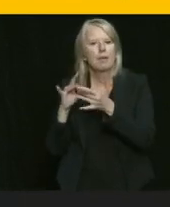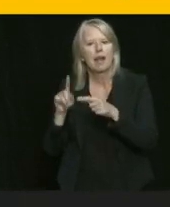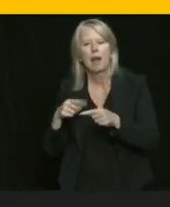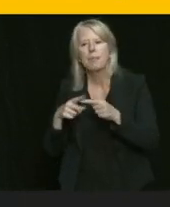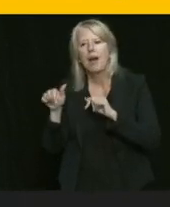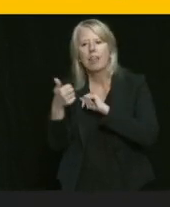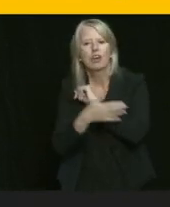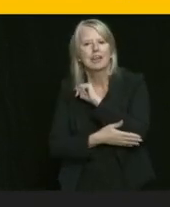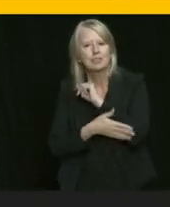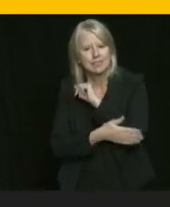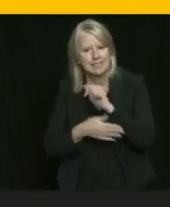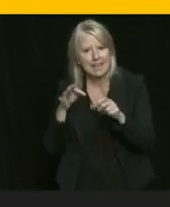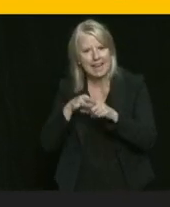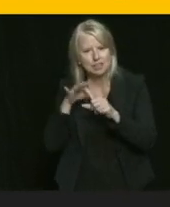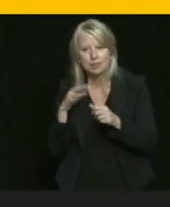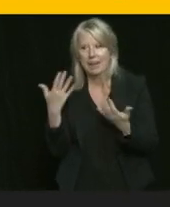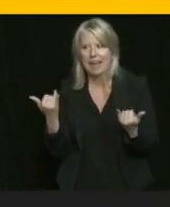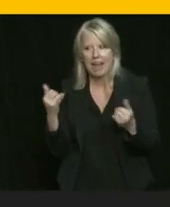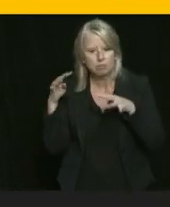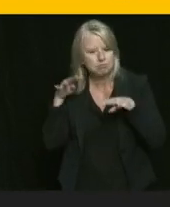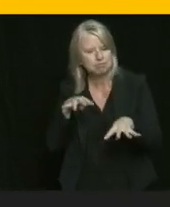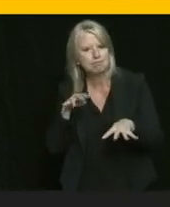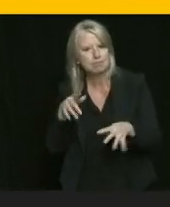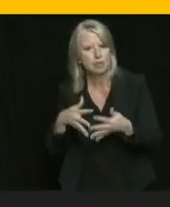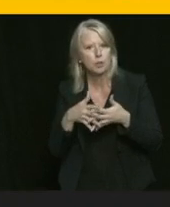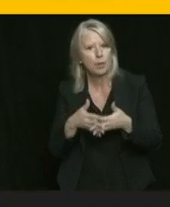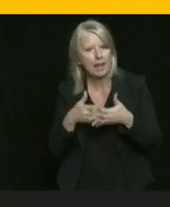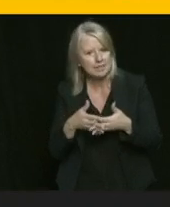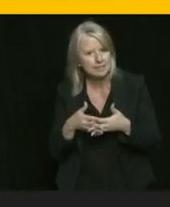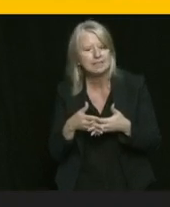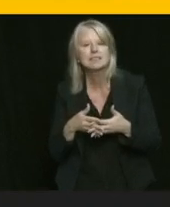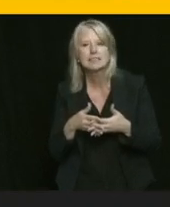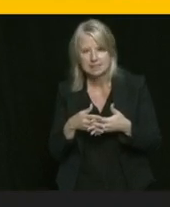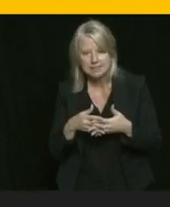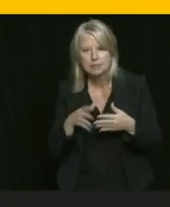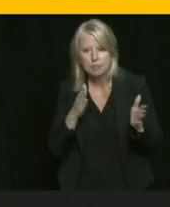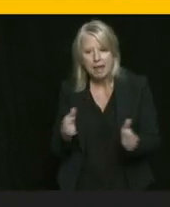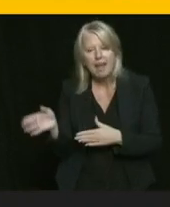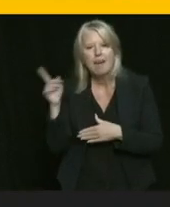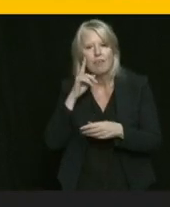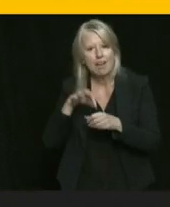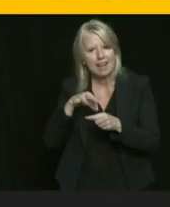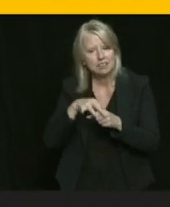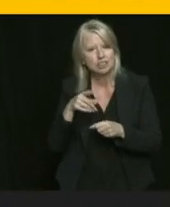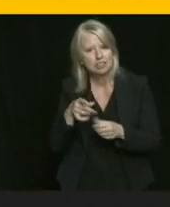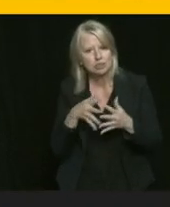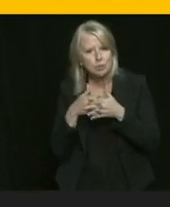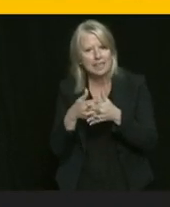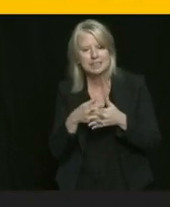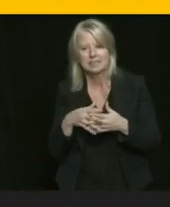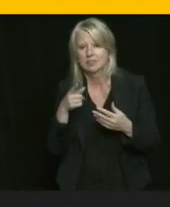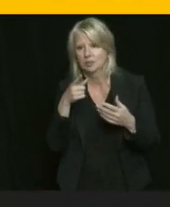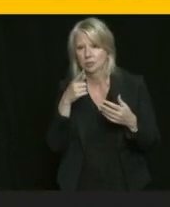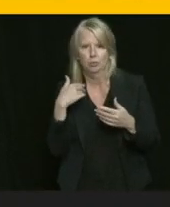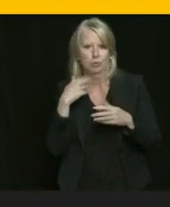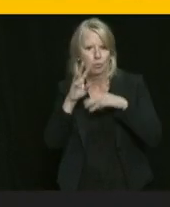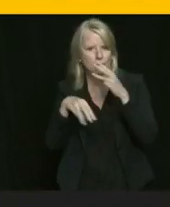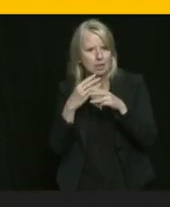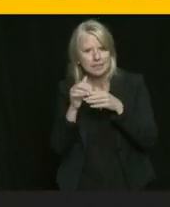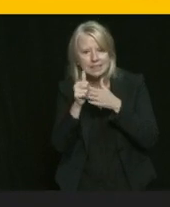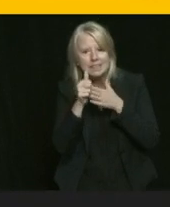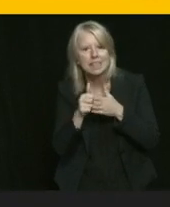dependence. With so many eyes south of the border as we prepare for the election in the United States, you are a global leader. You are the Prime